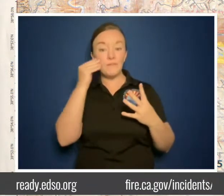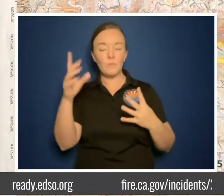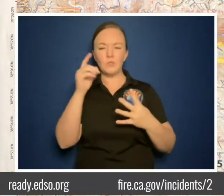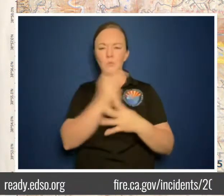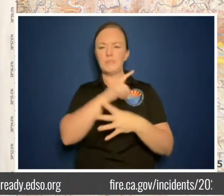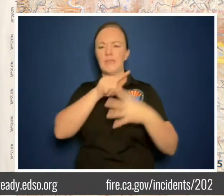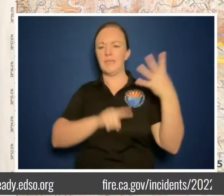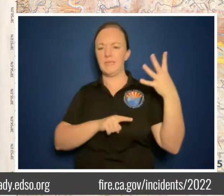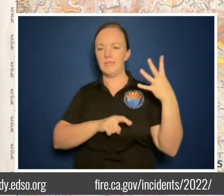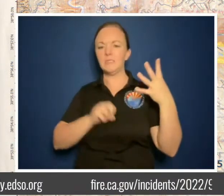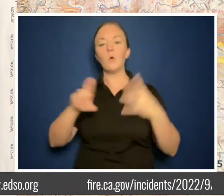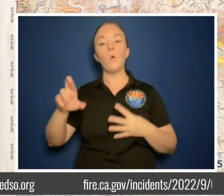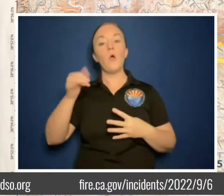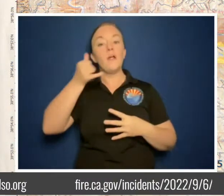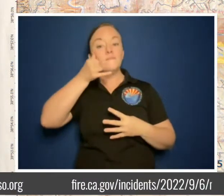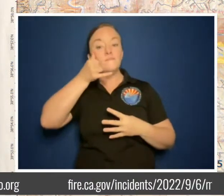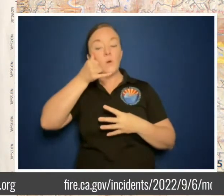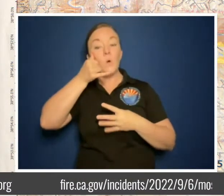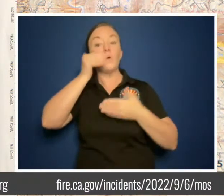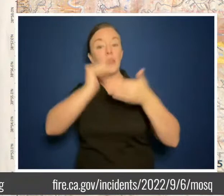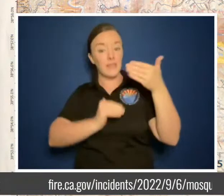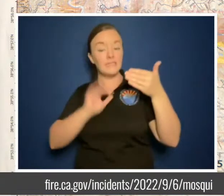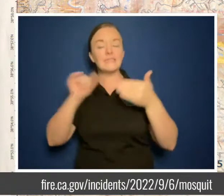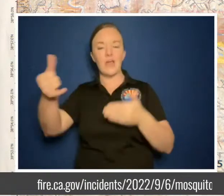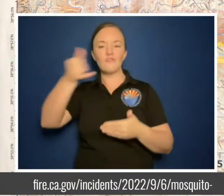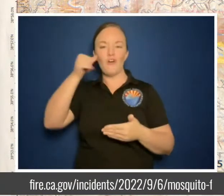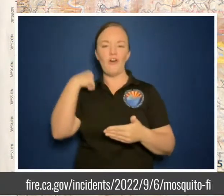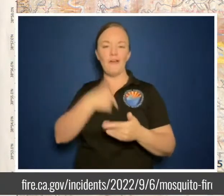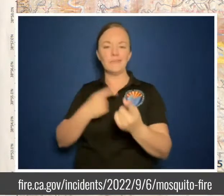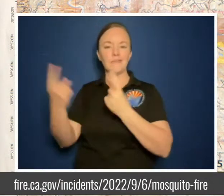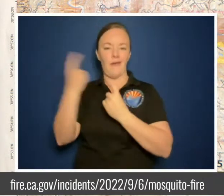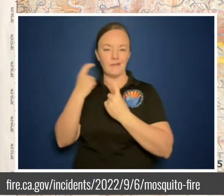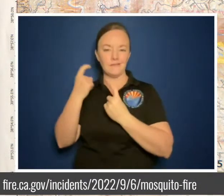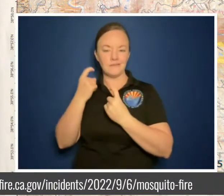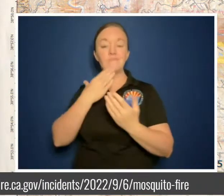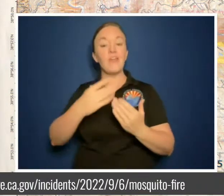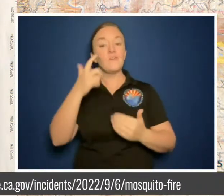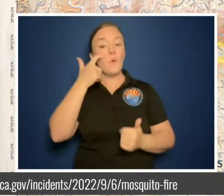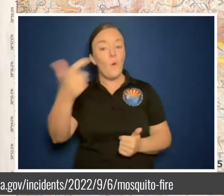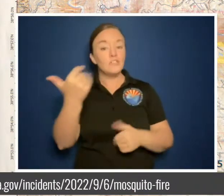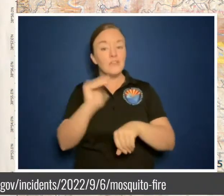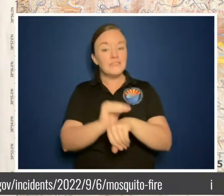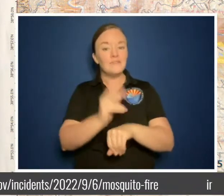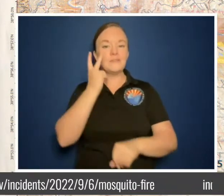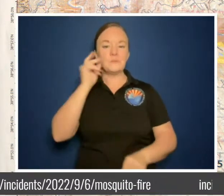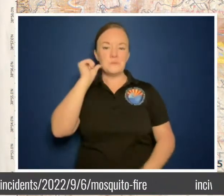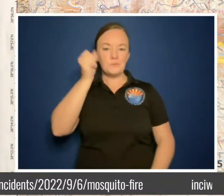can give us a call and ask those questions. Thank you for joining us this evening. We'll see you tomorrow.